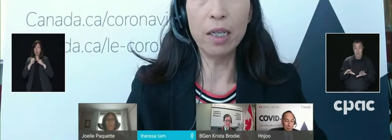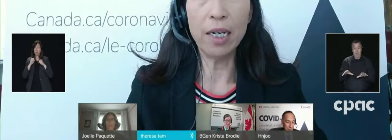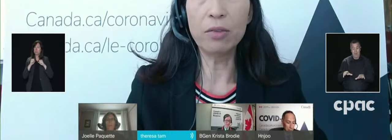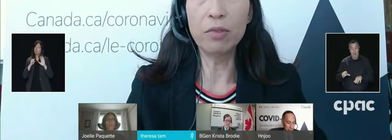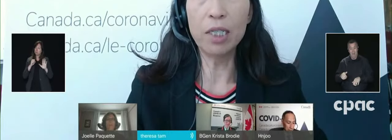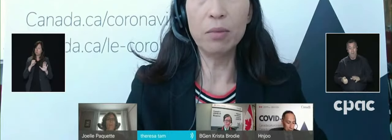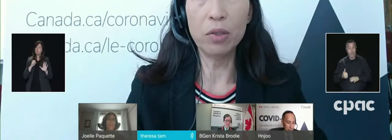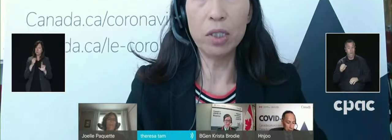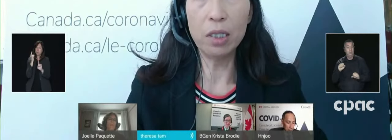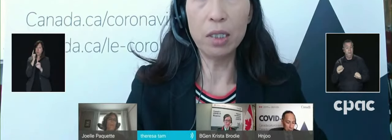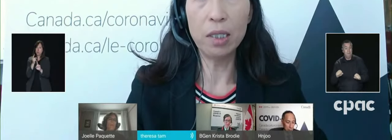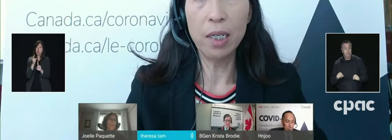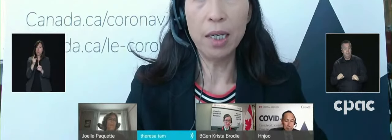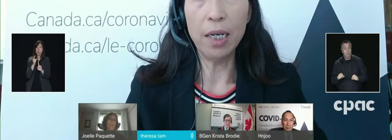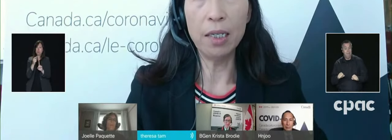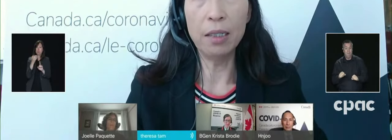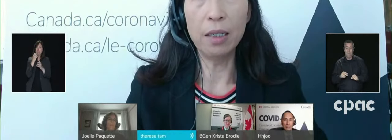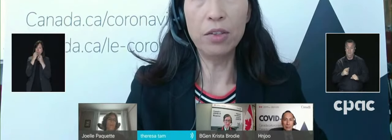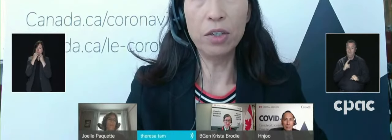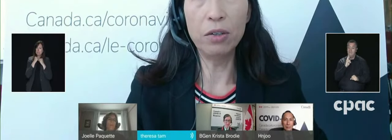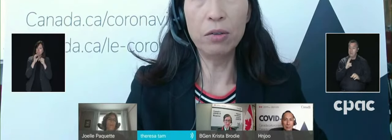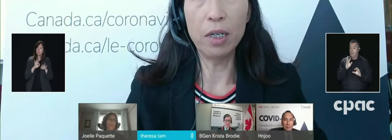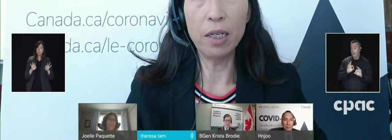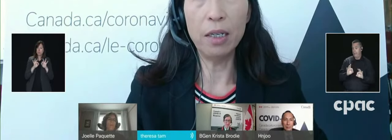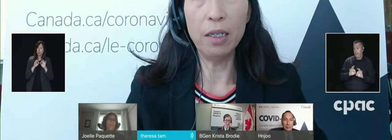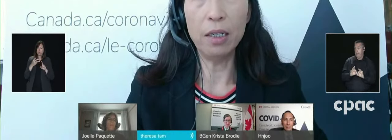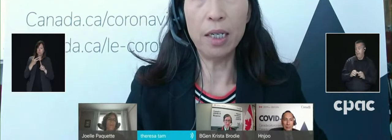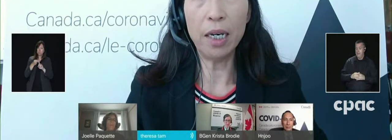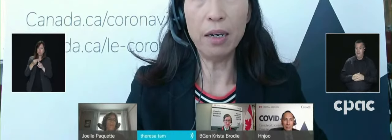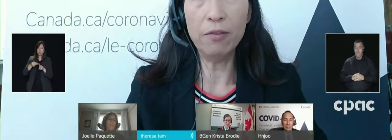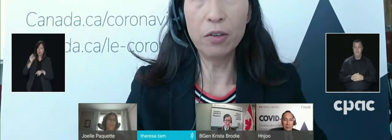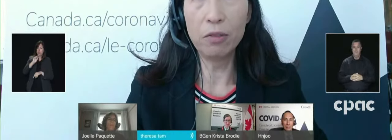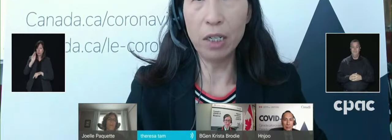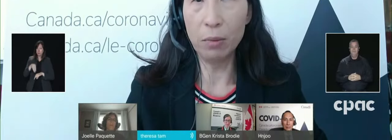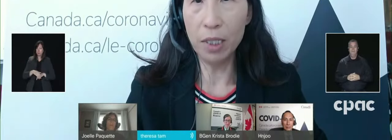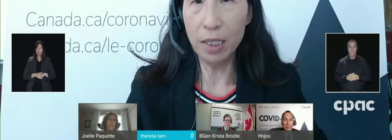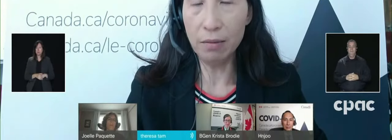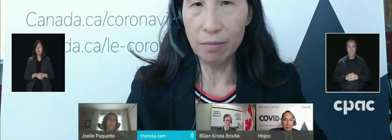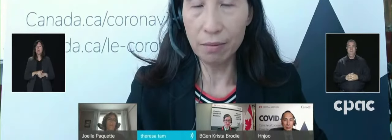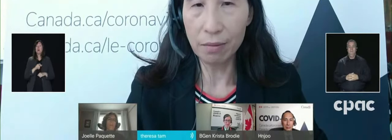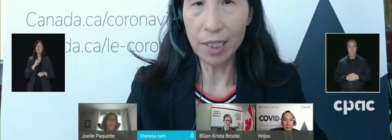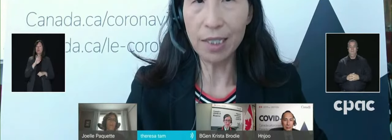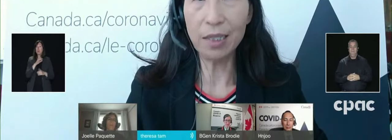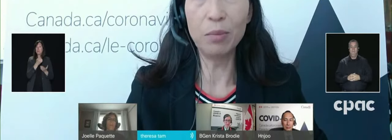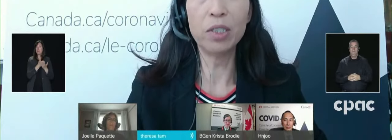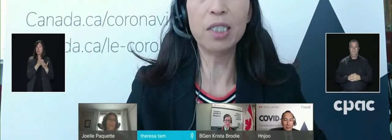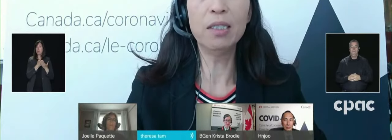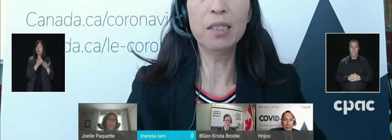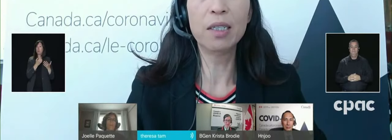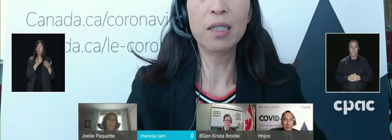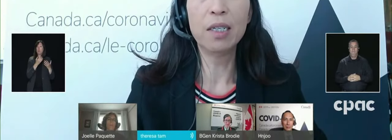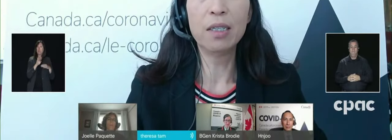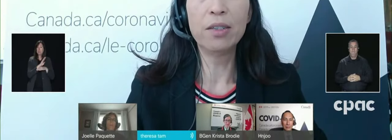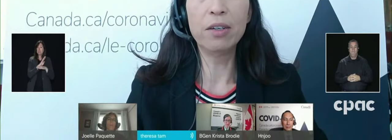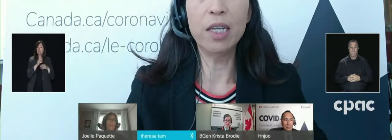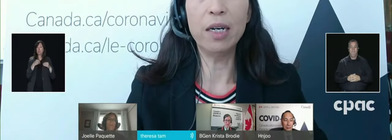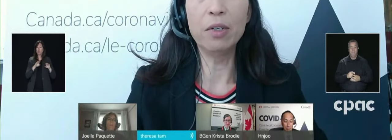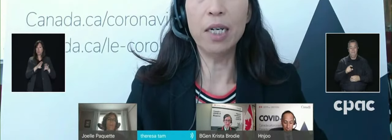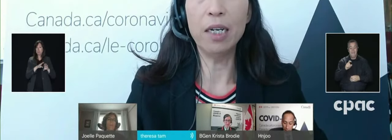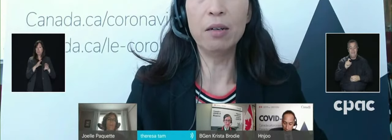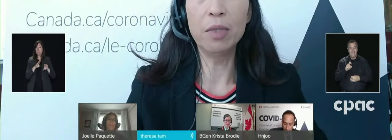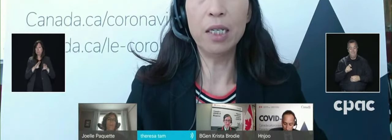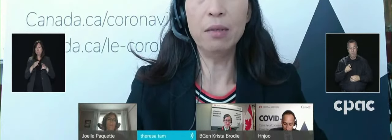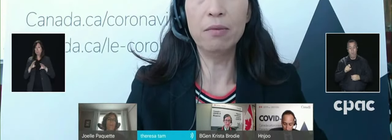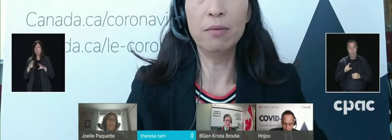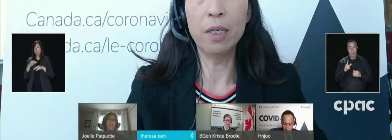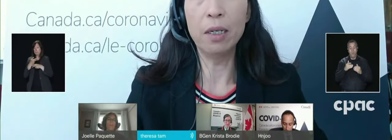So that's really important. And so I think careful reopening is important. So that